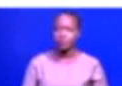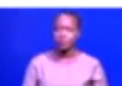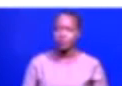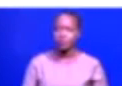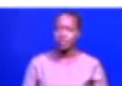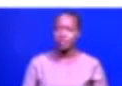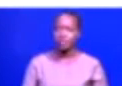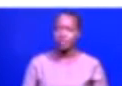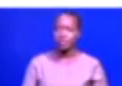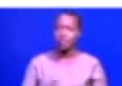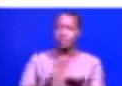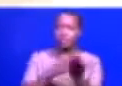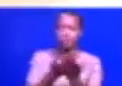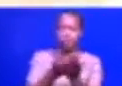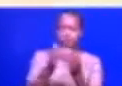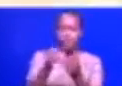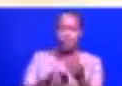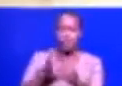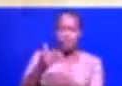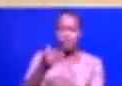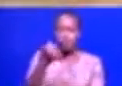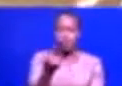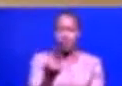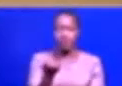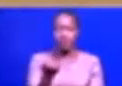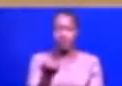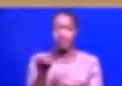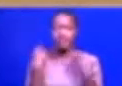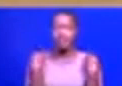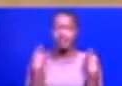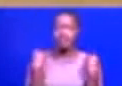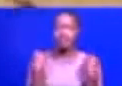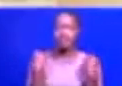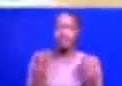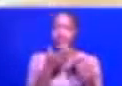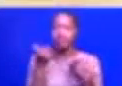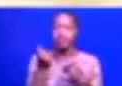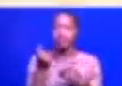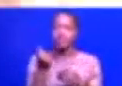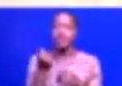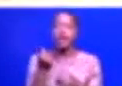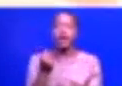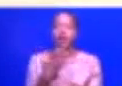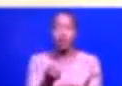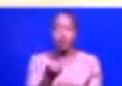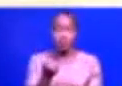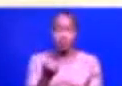give us a proposed calendar for this five game, the best of five series playoff for the